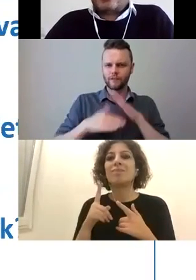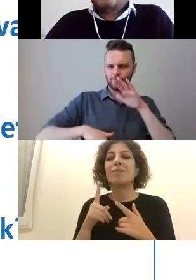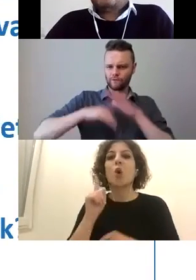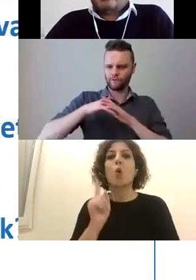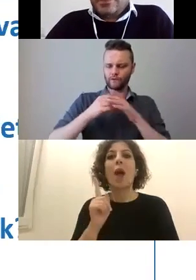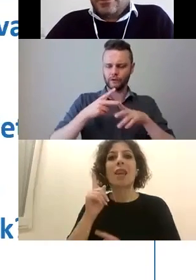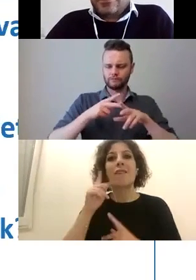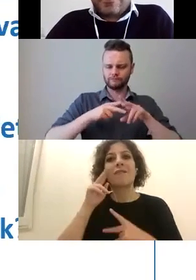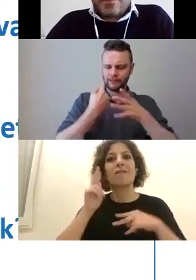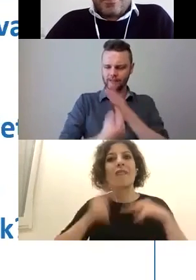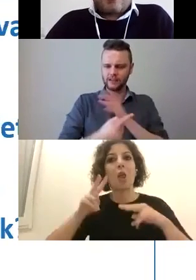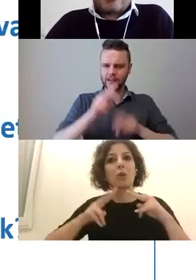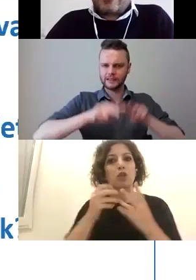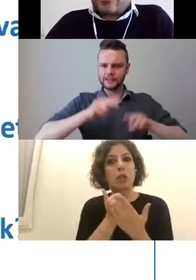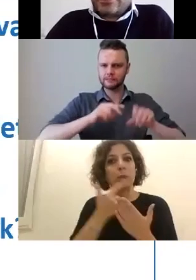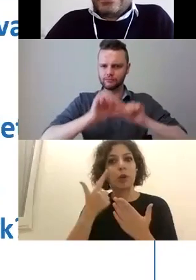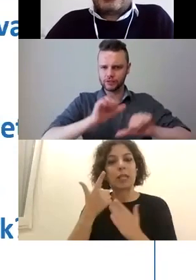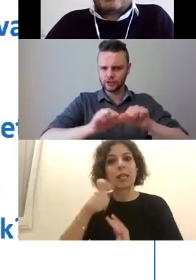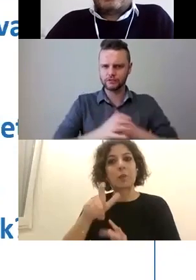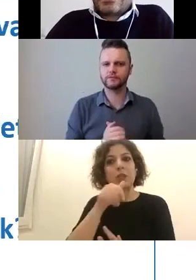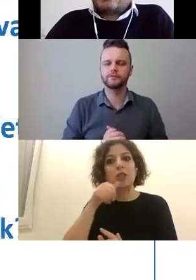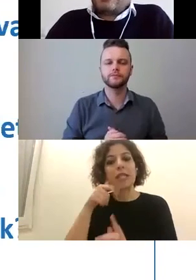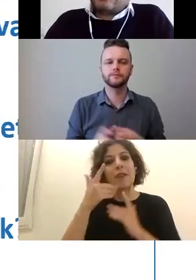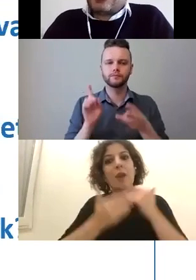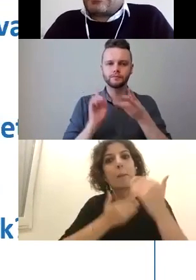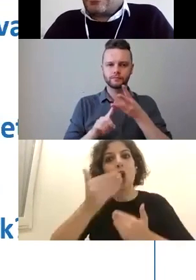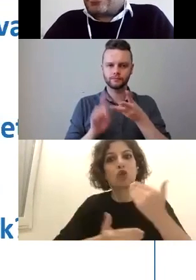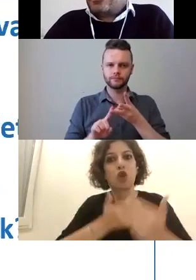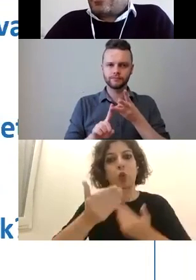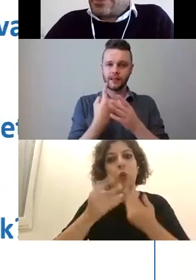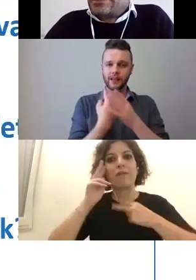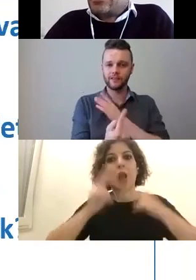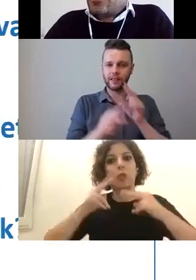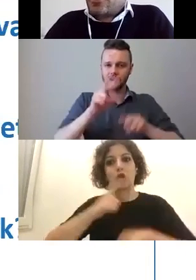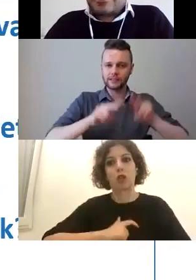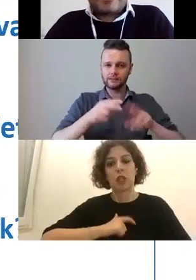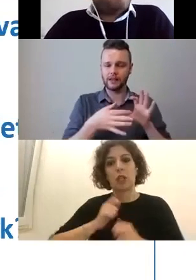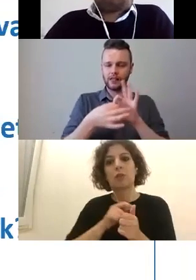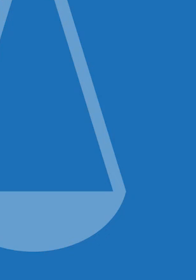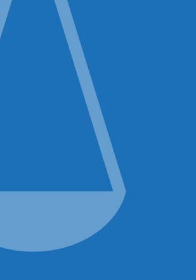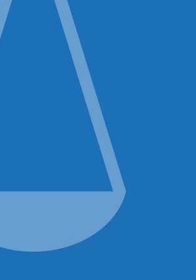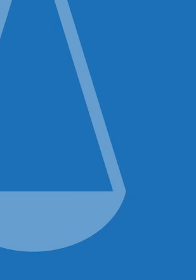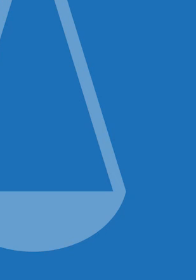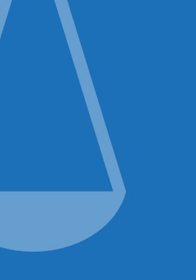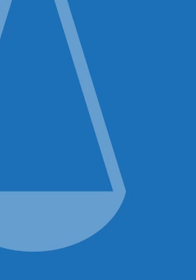individual assessment procedure? Question number 3 is, does individual assessment procedure apply to your work?